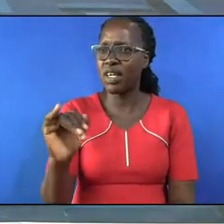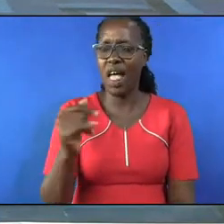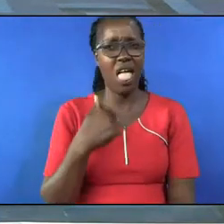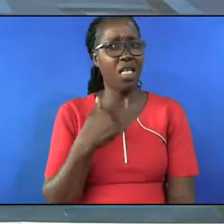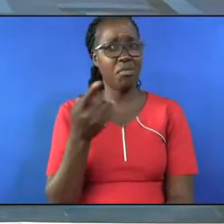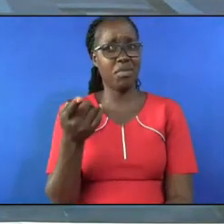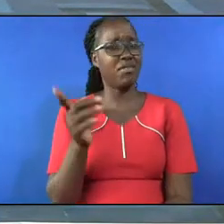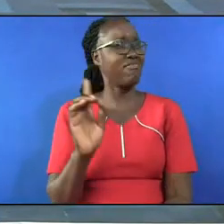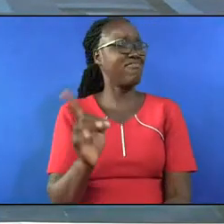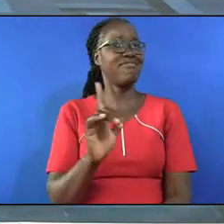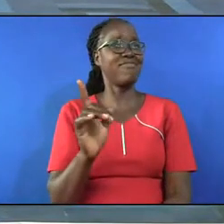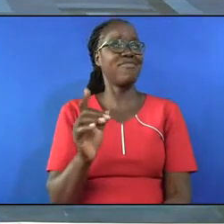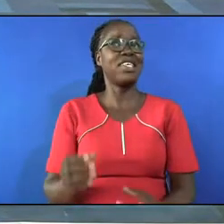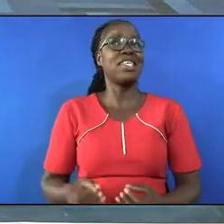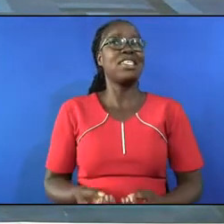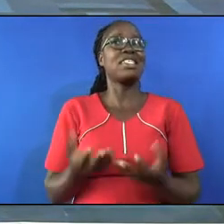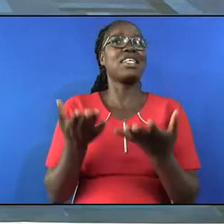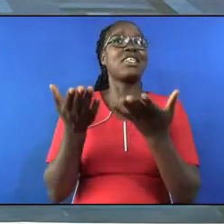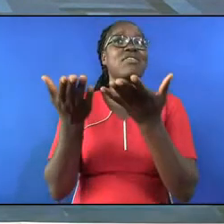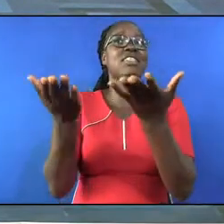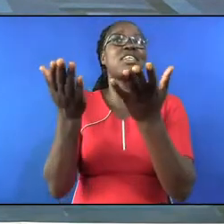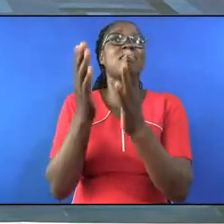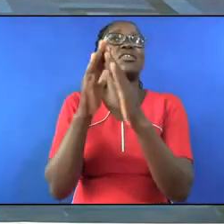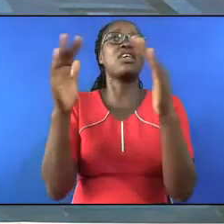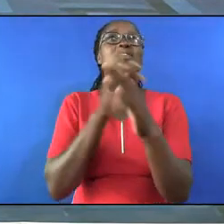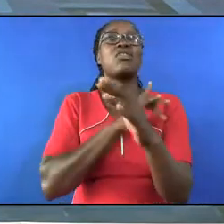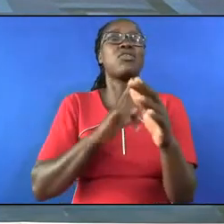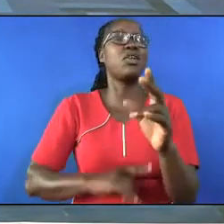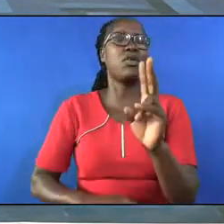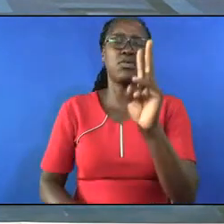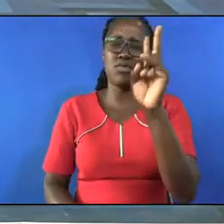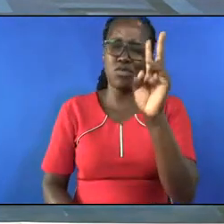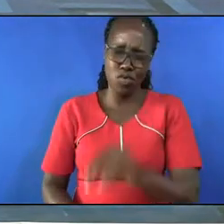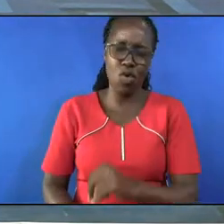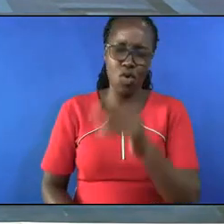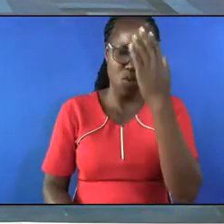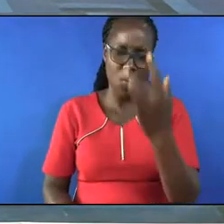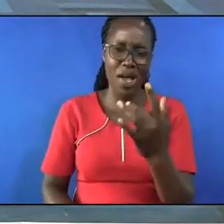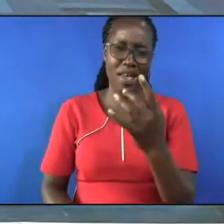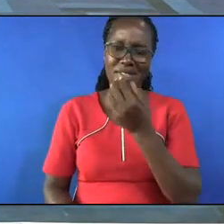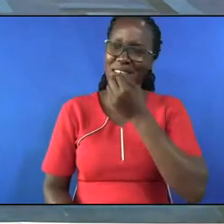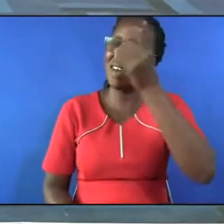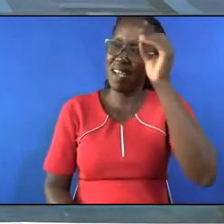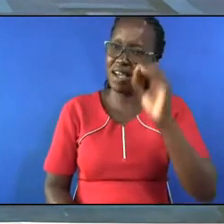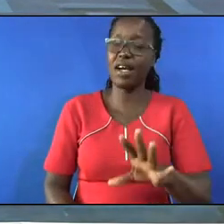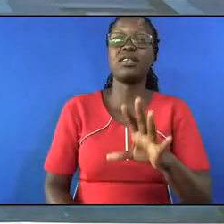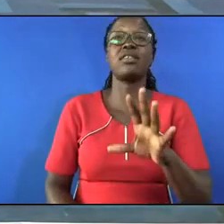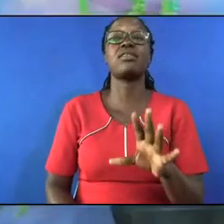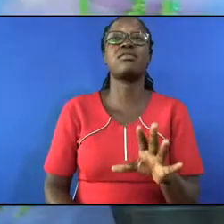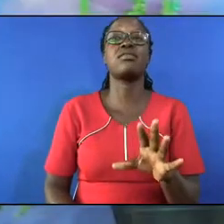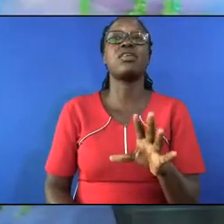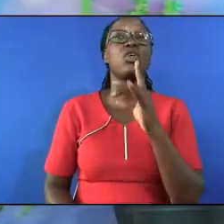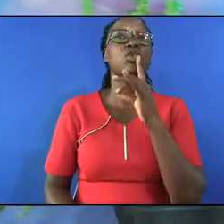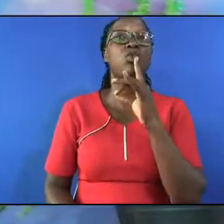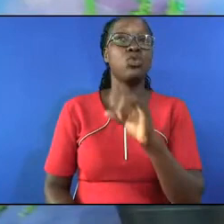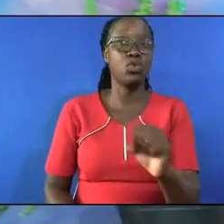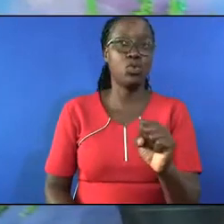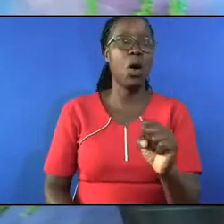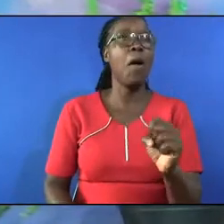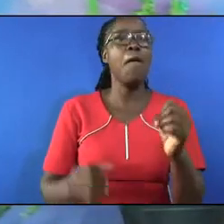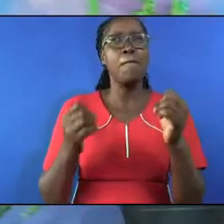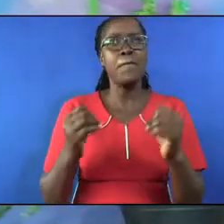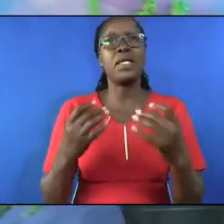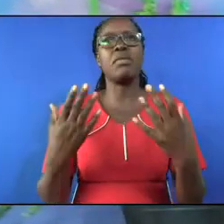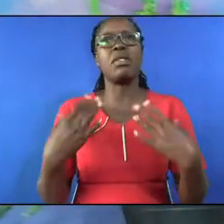even going to bring my sacrifices to the house of the Lord because they are an abomination. Okay, and so many people